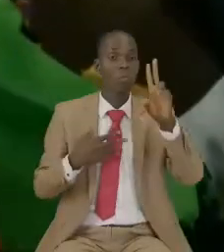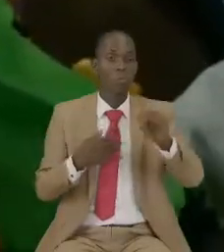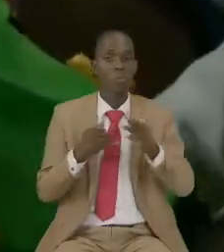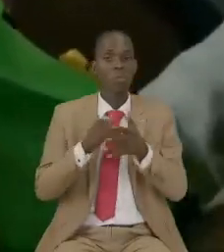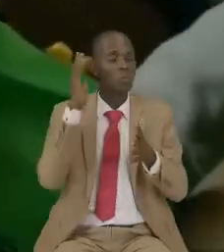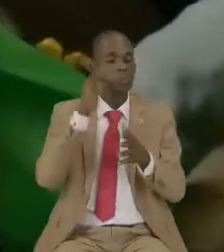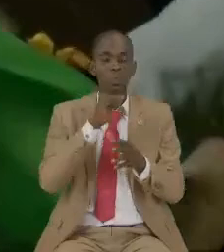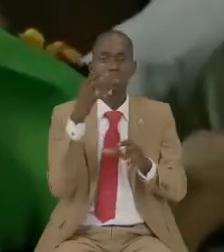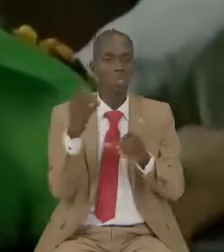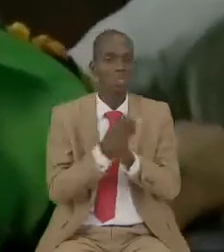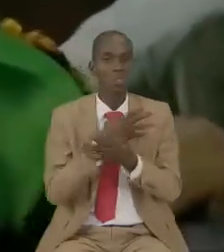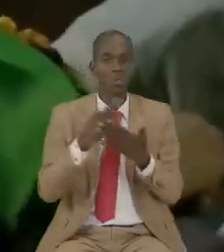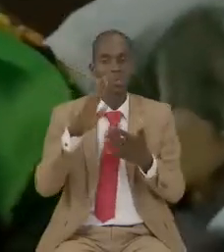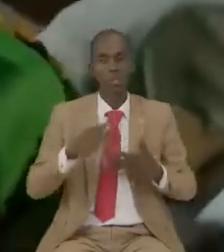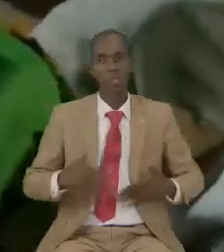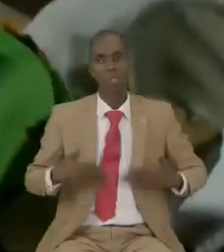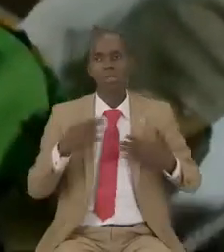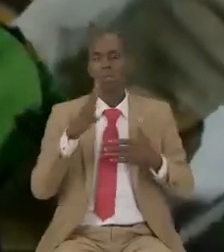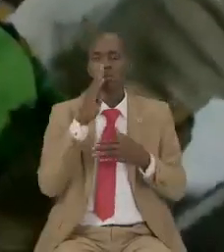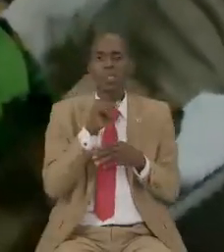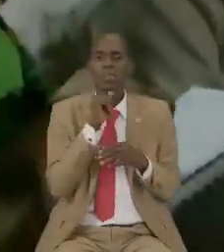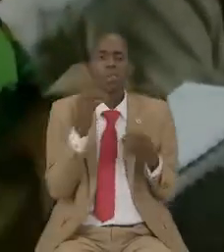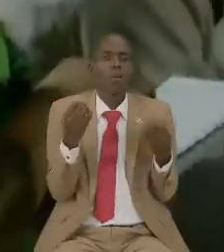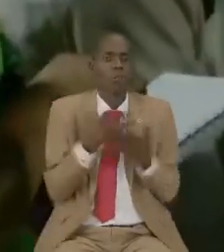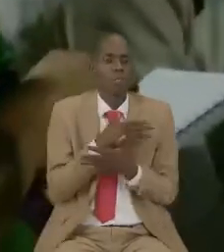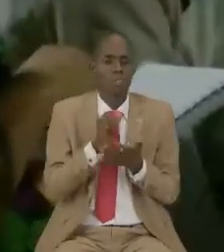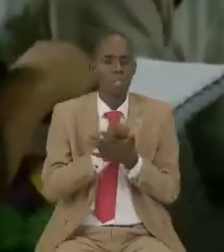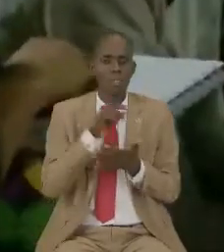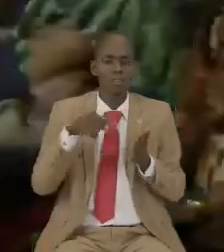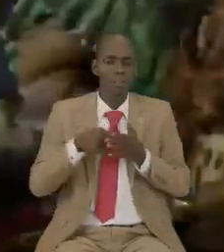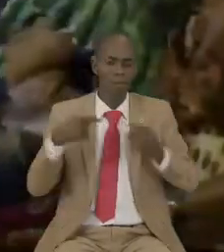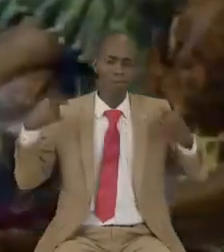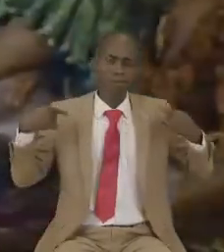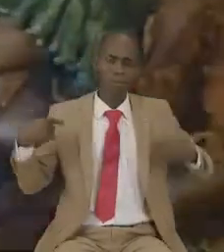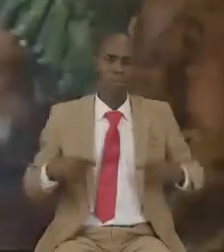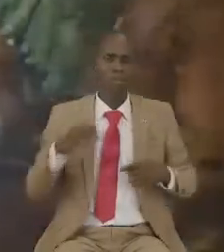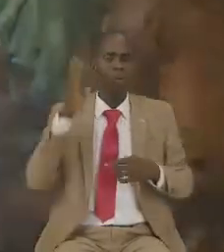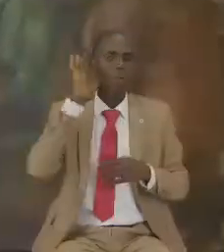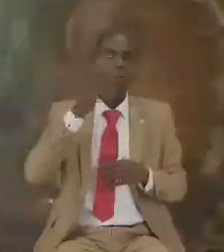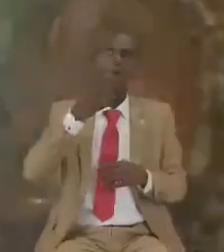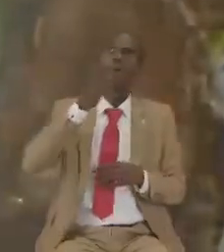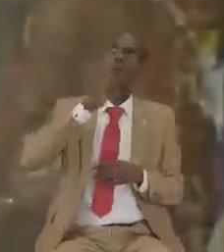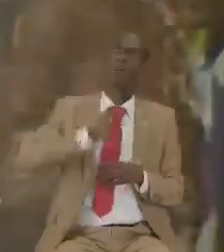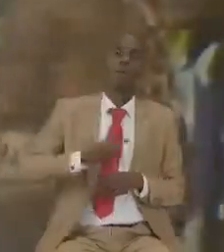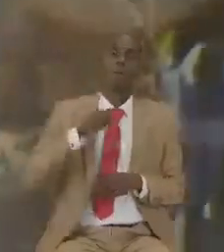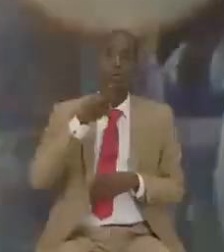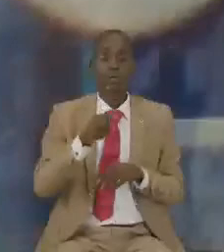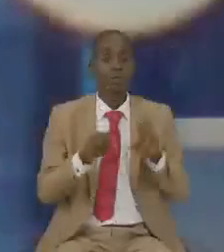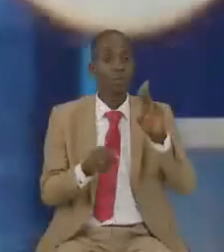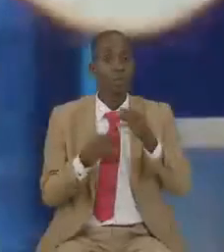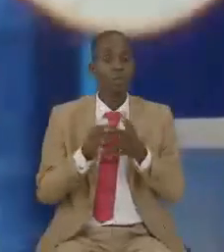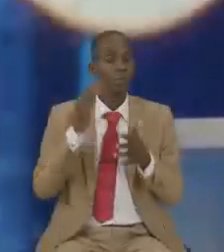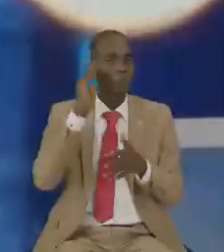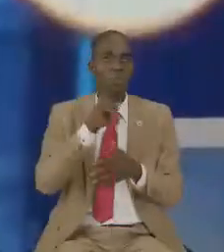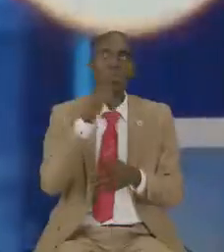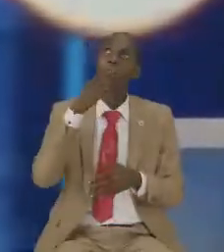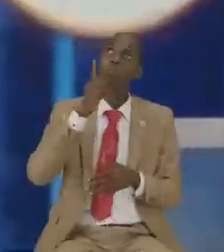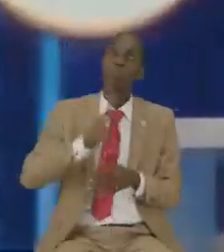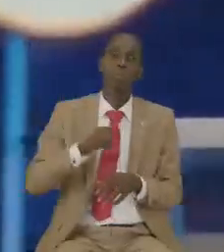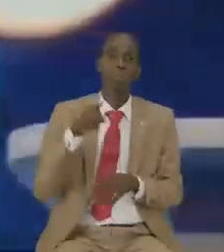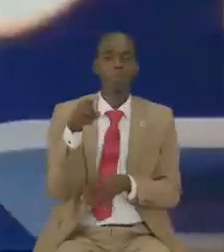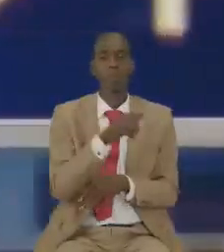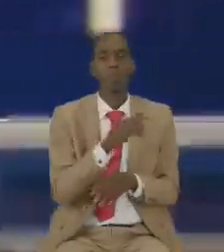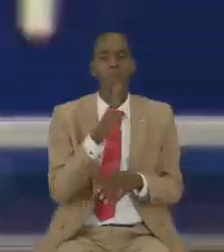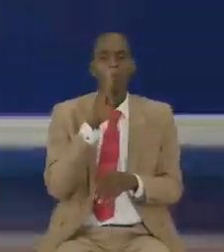Be not afraid that this affliction will swallow you up. it will not swallow you up. Be